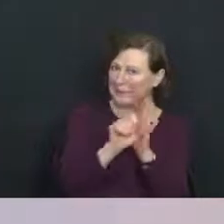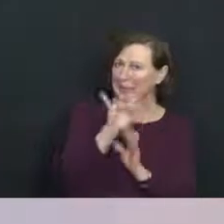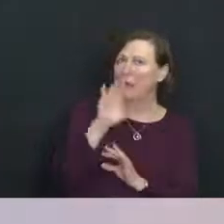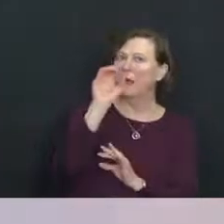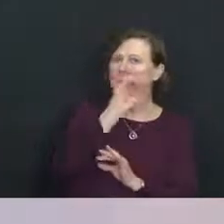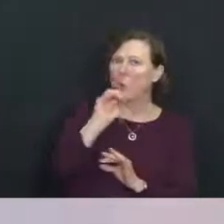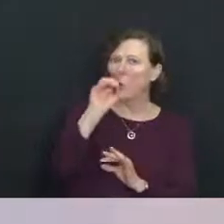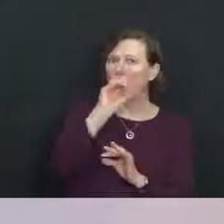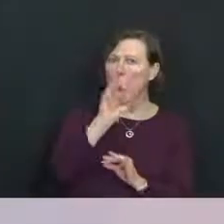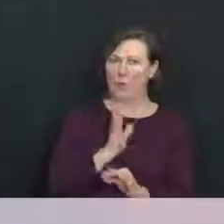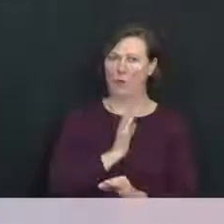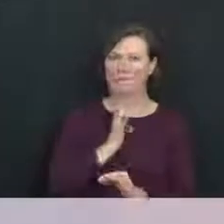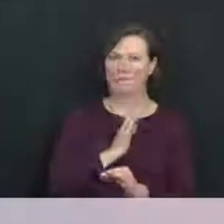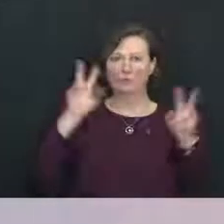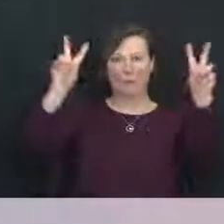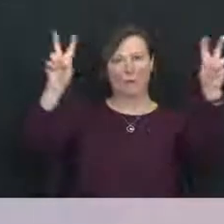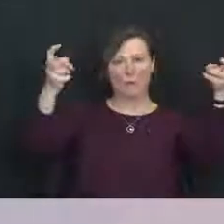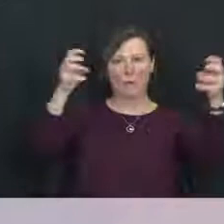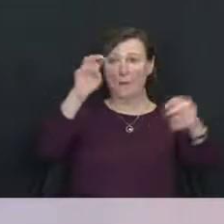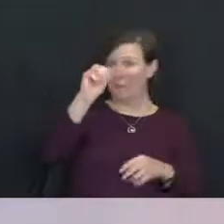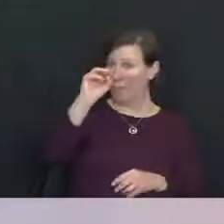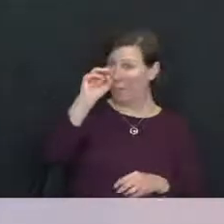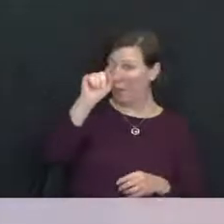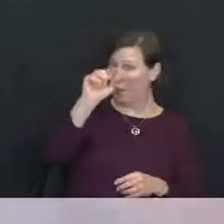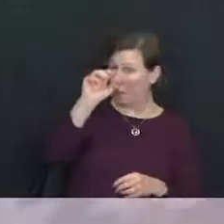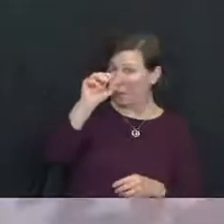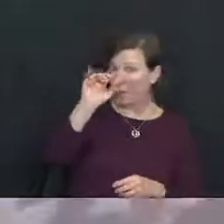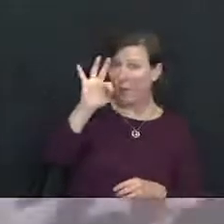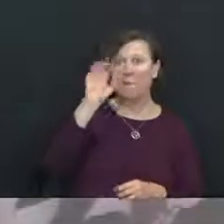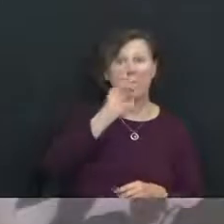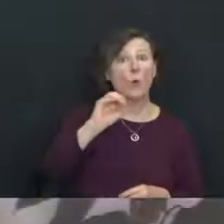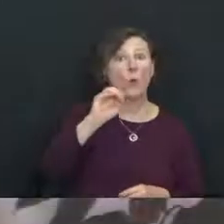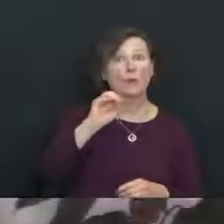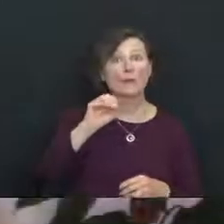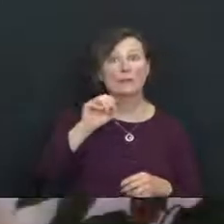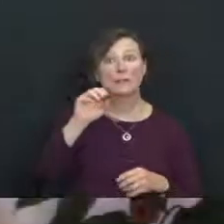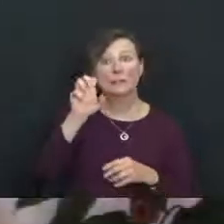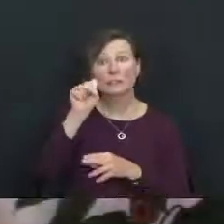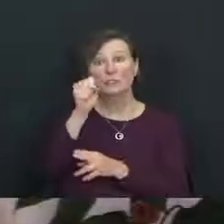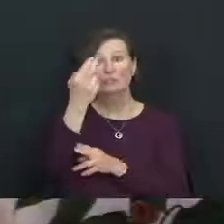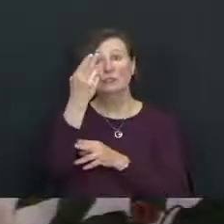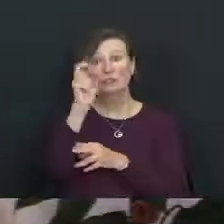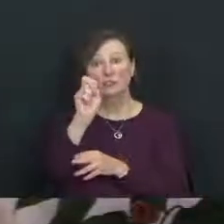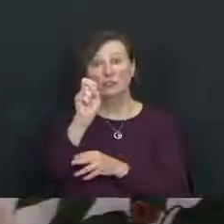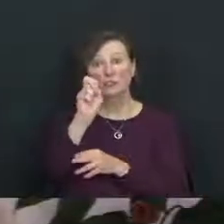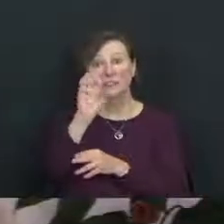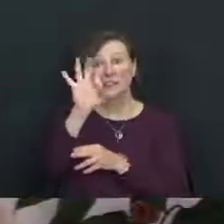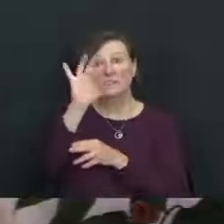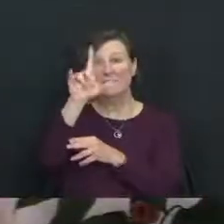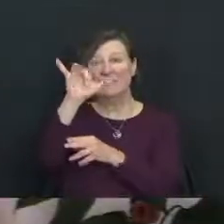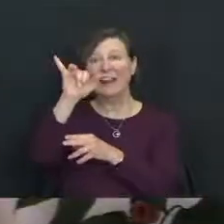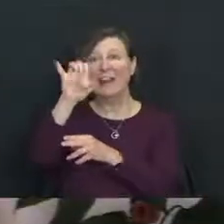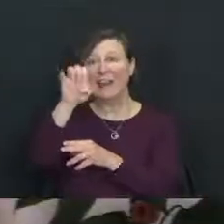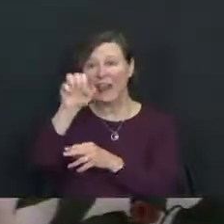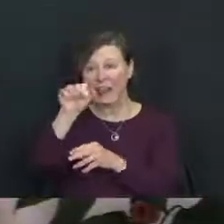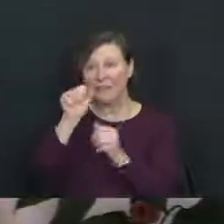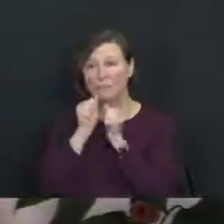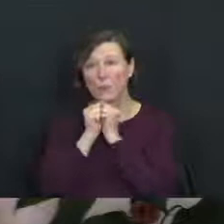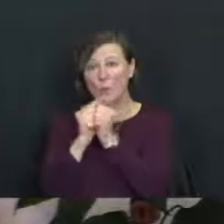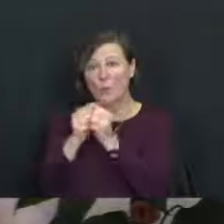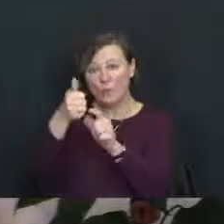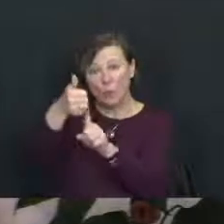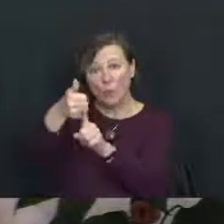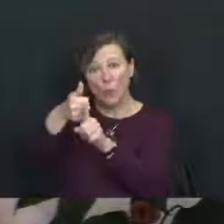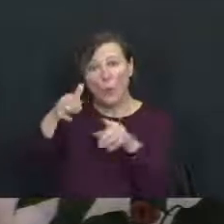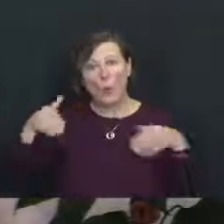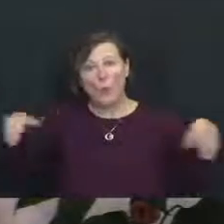official motto. Do you know the official motto of Oregon? It's, "She flies with her own wings." It's